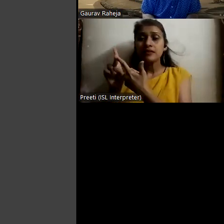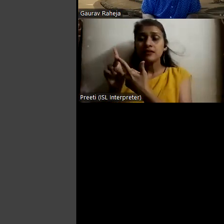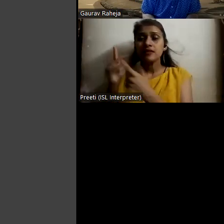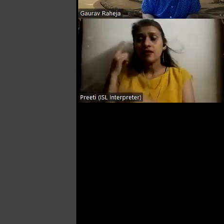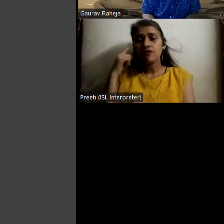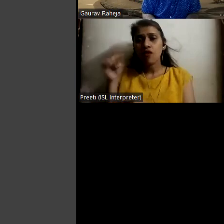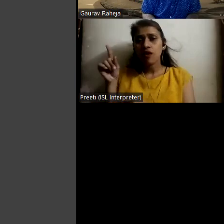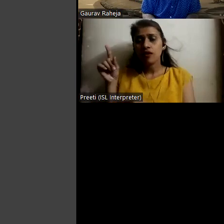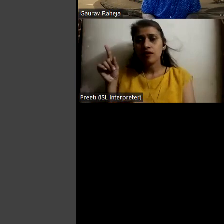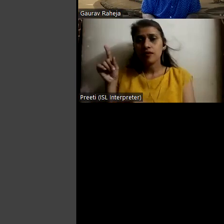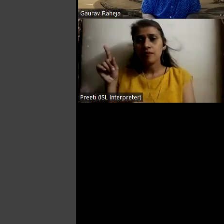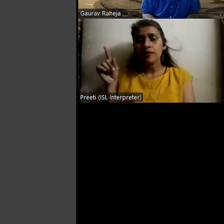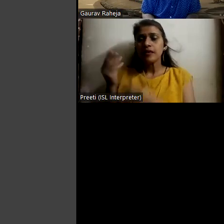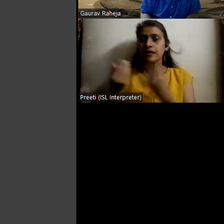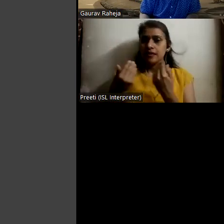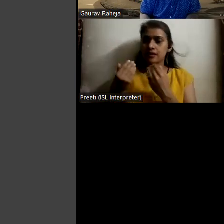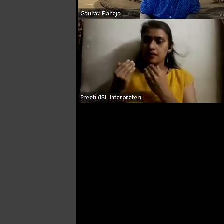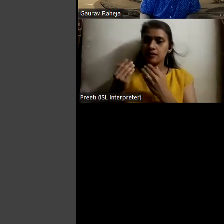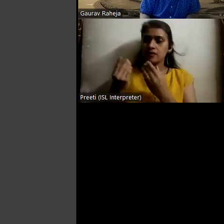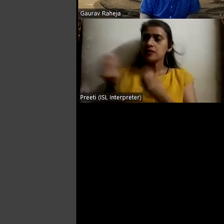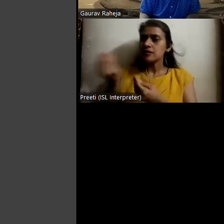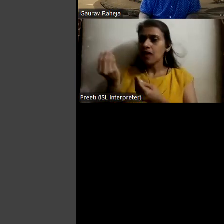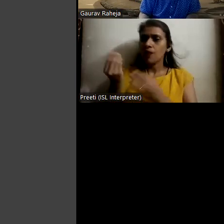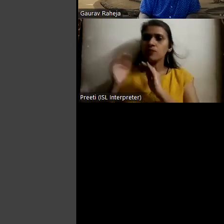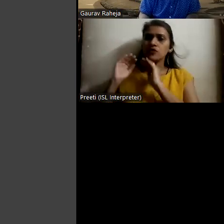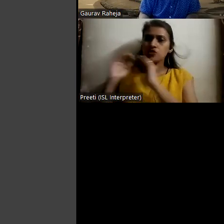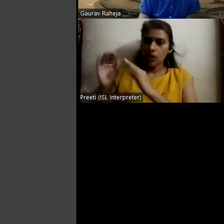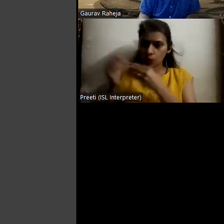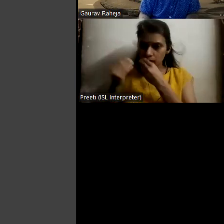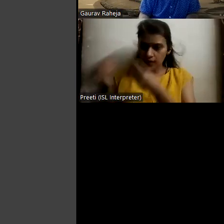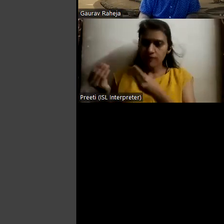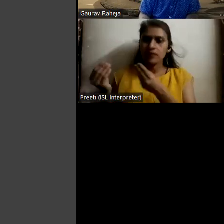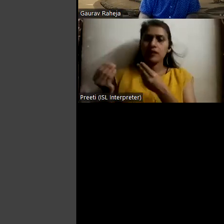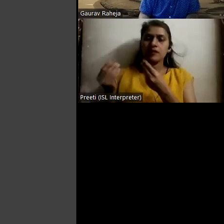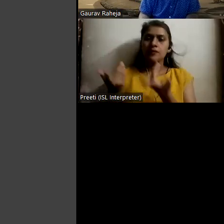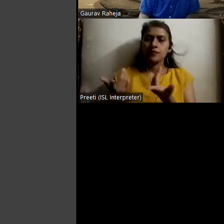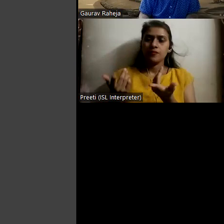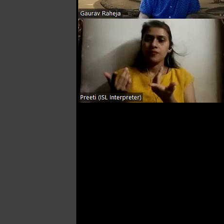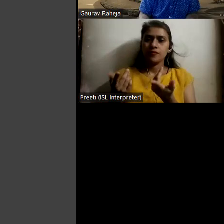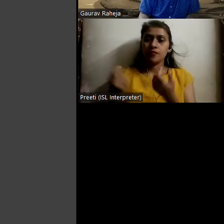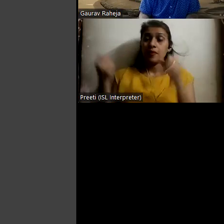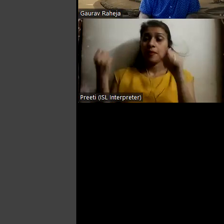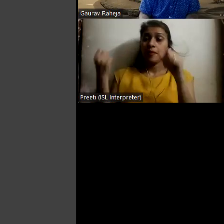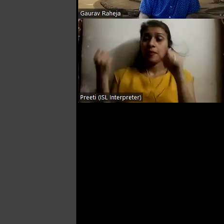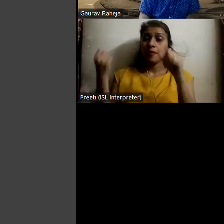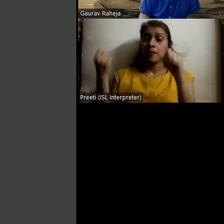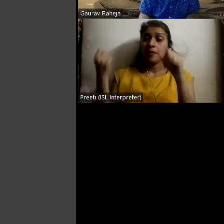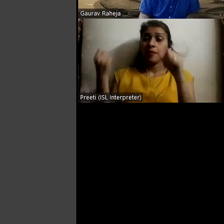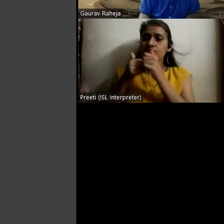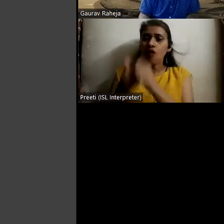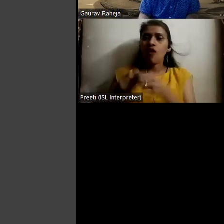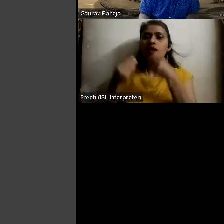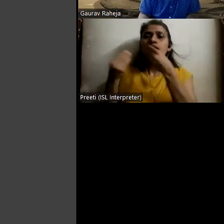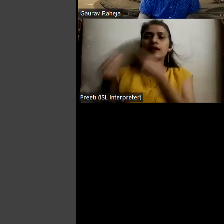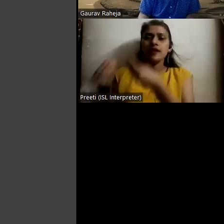means giving support or giving facilities to those persons who have